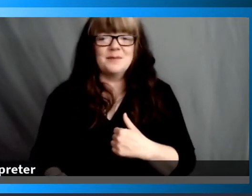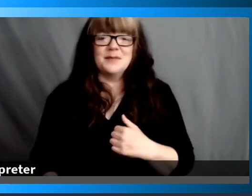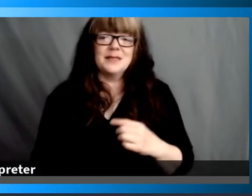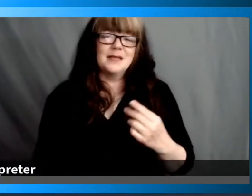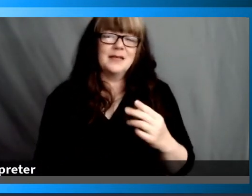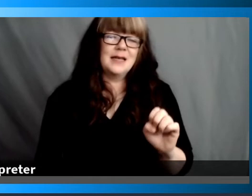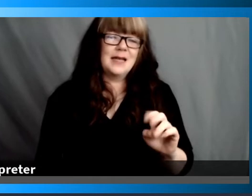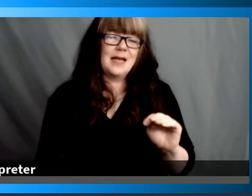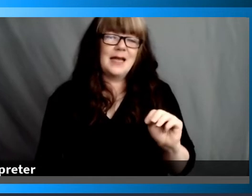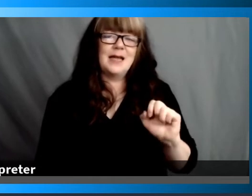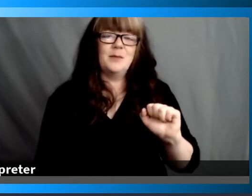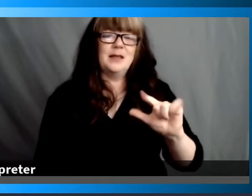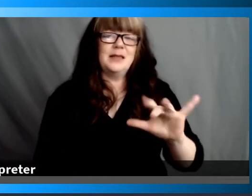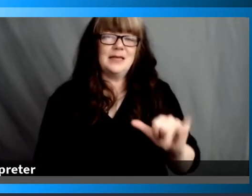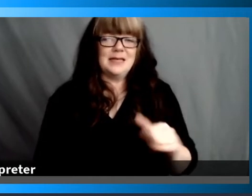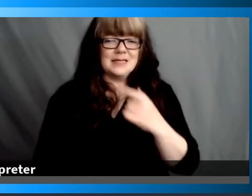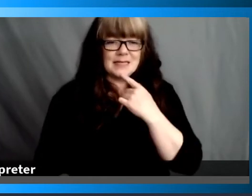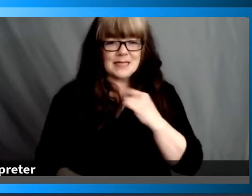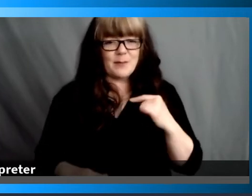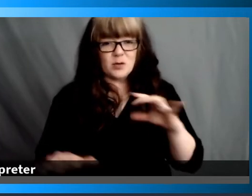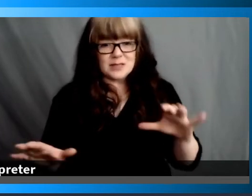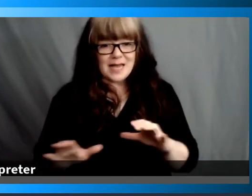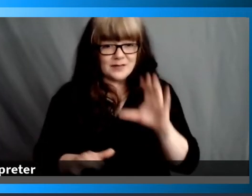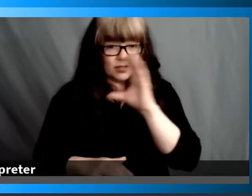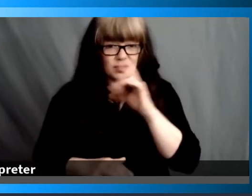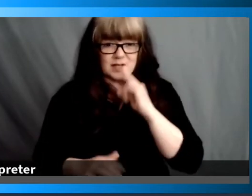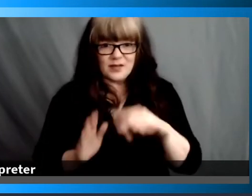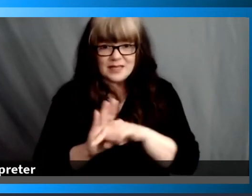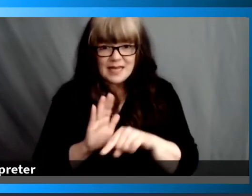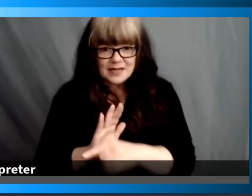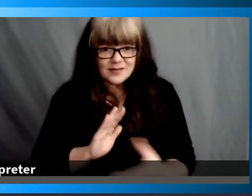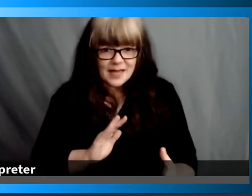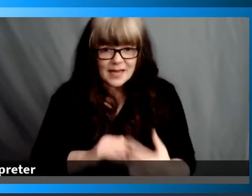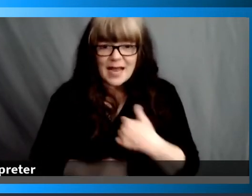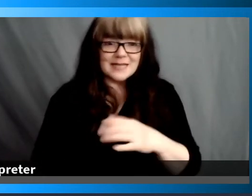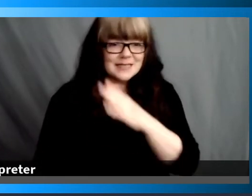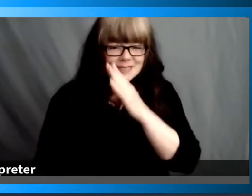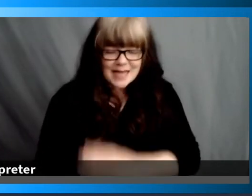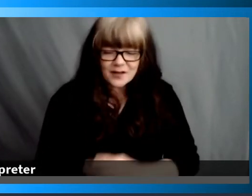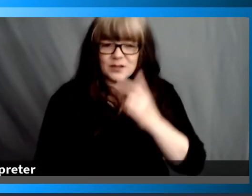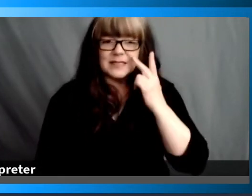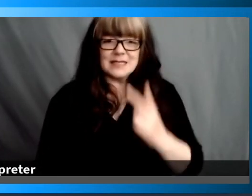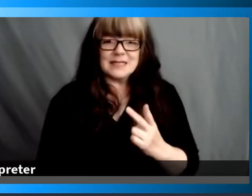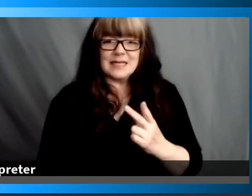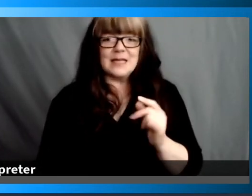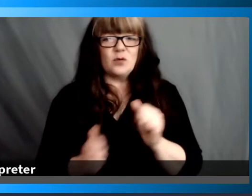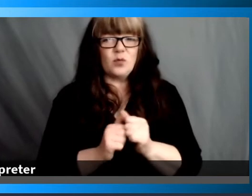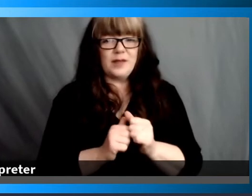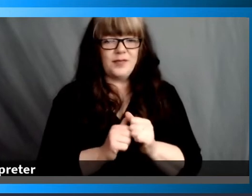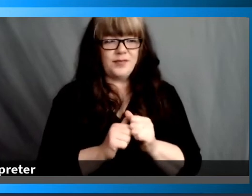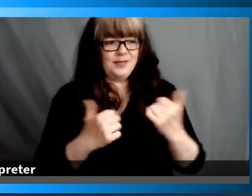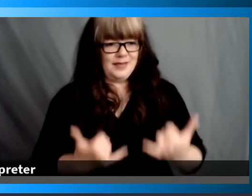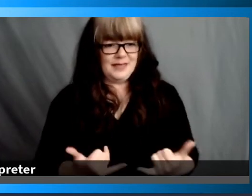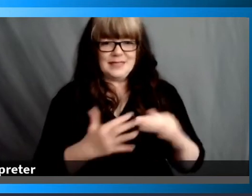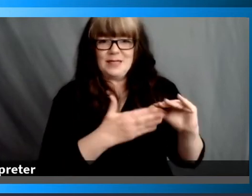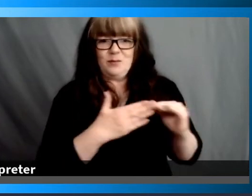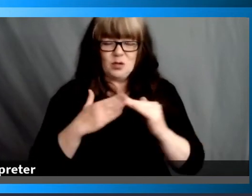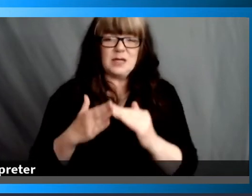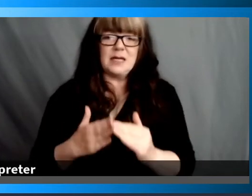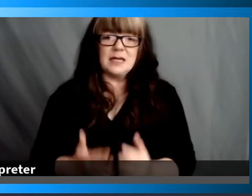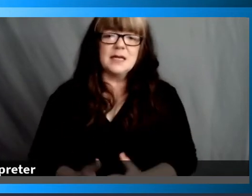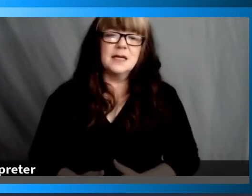relate to this. I'm always actively looking for the negative thing, and I never see it in the community. So it's like, you know,